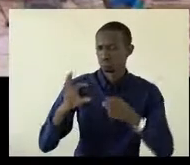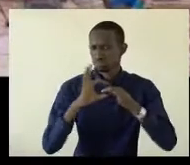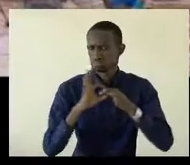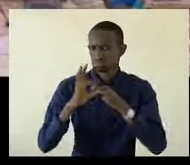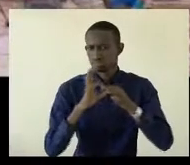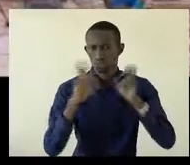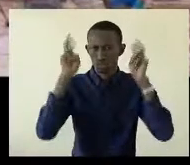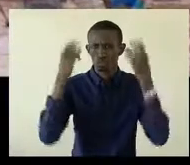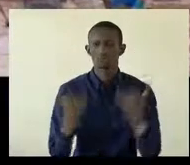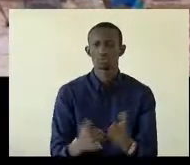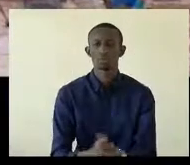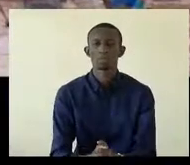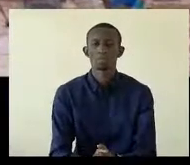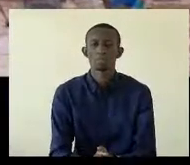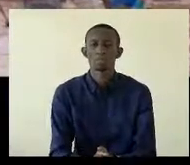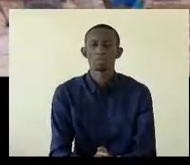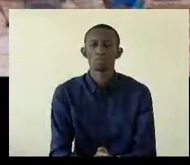and also,